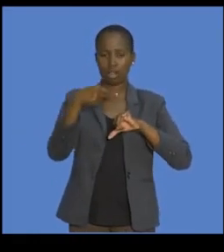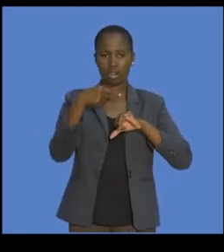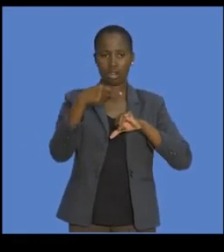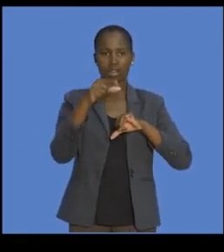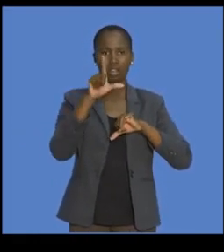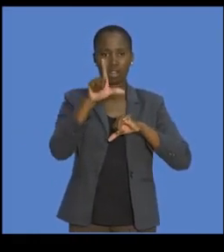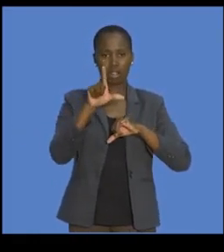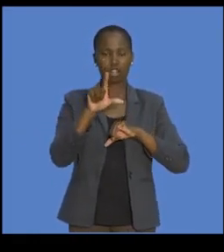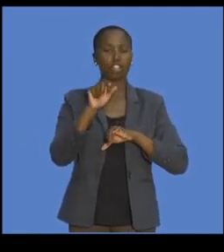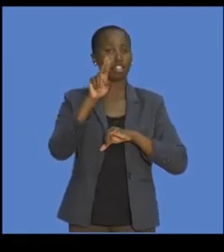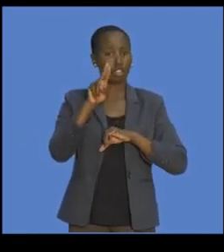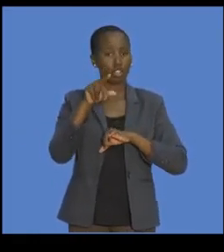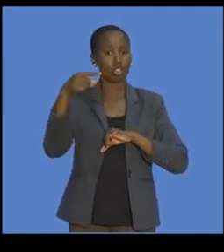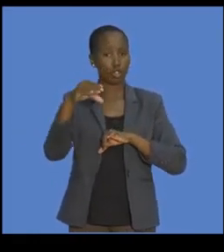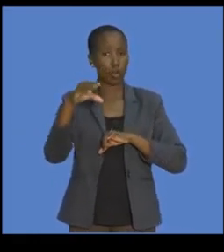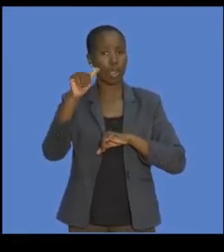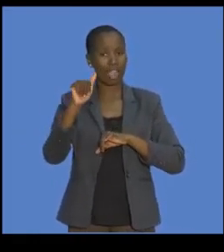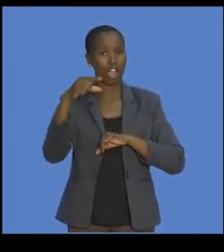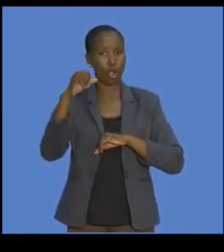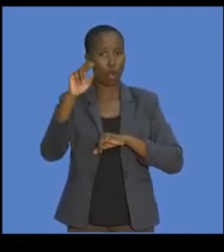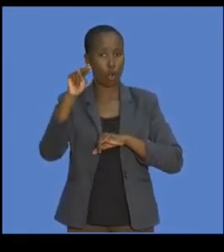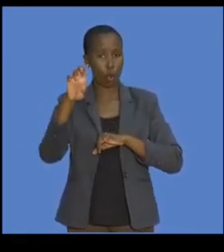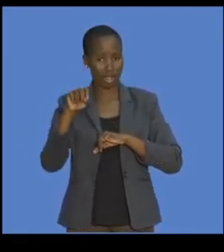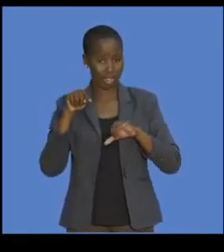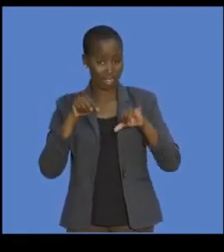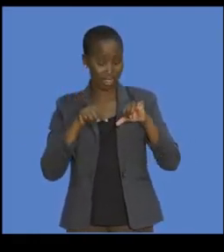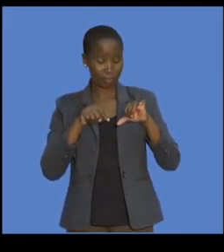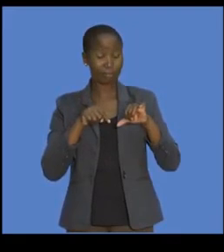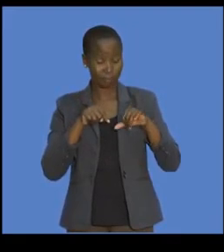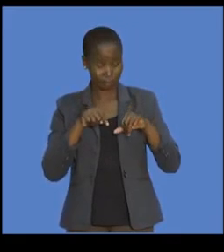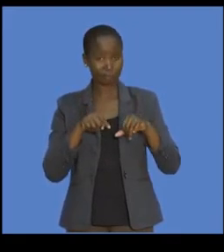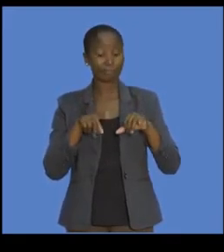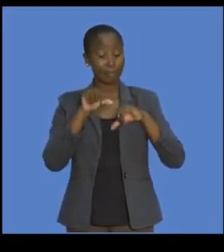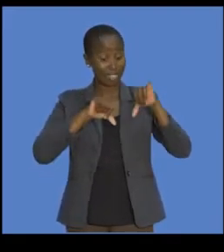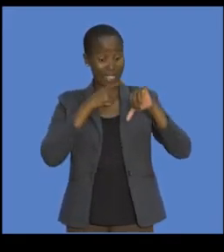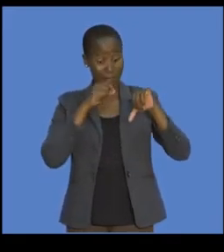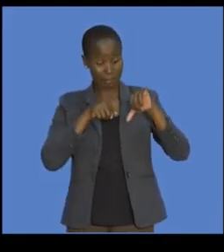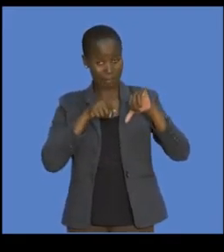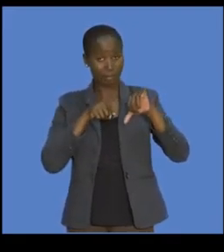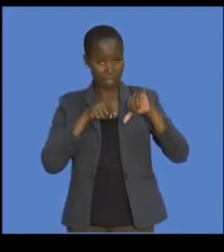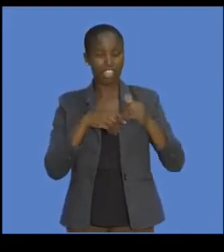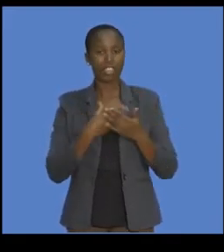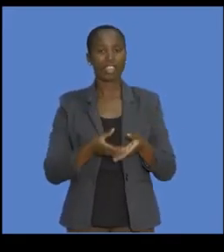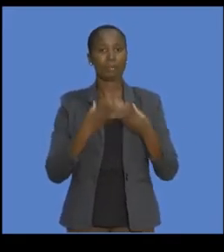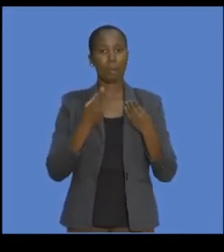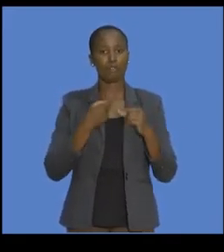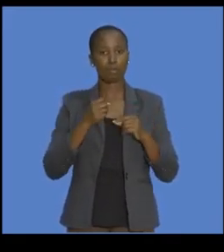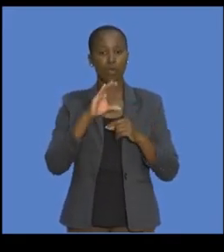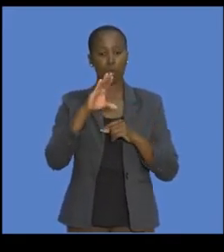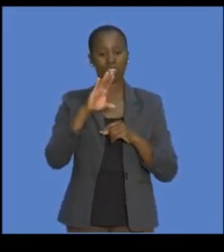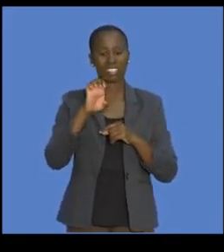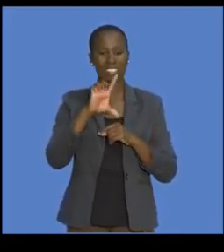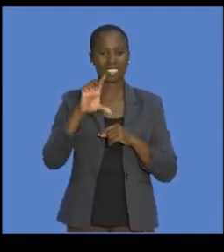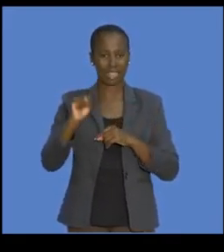so the pancreas releases glucagon, and you've got the alpha and the beta cells that play an important role in this